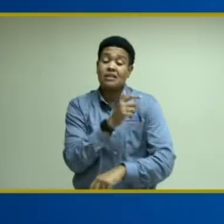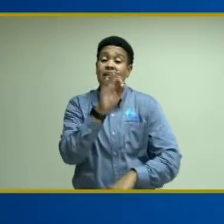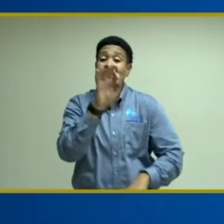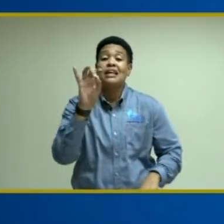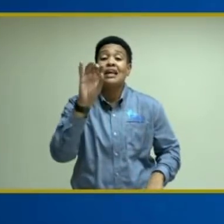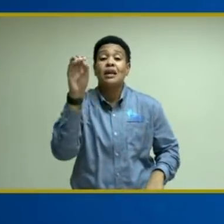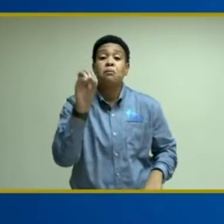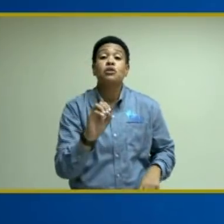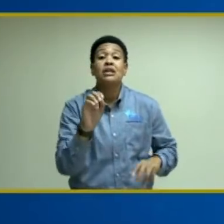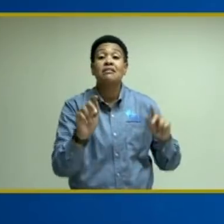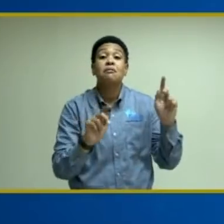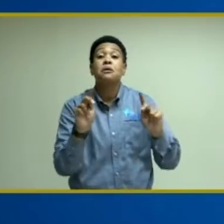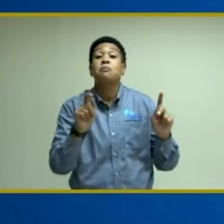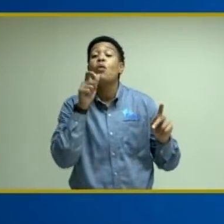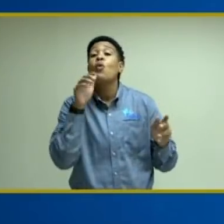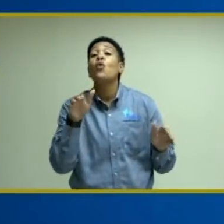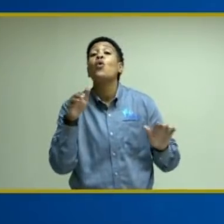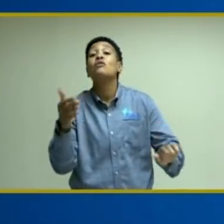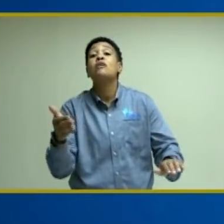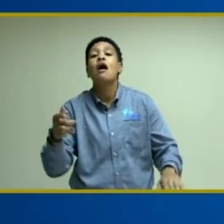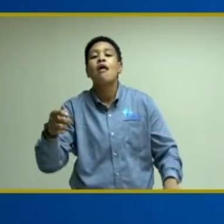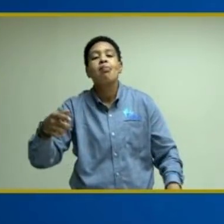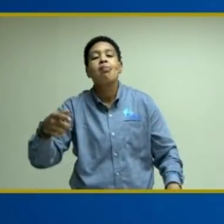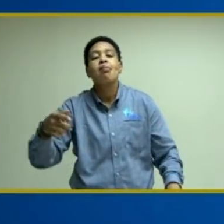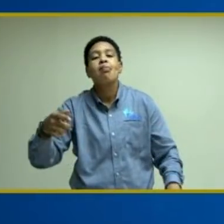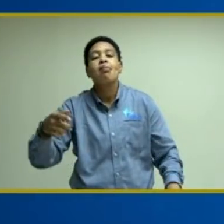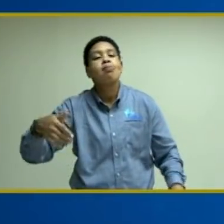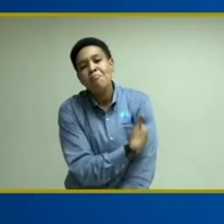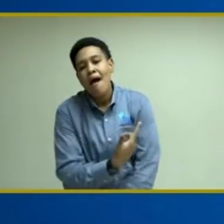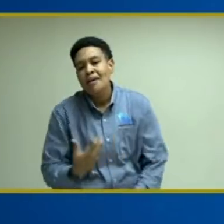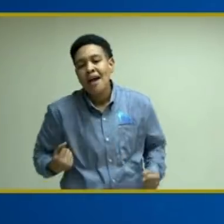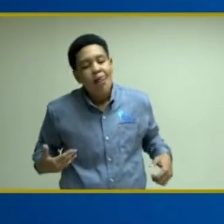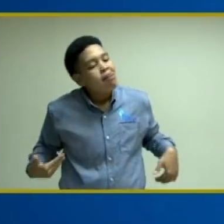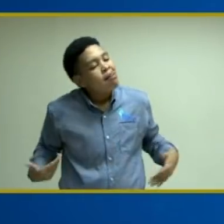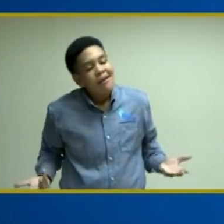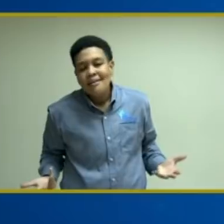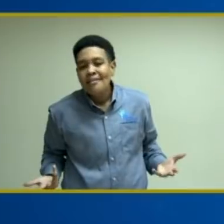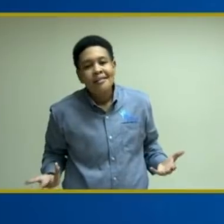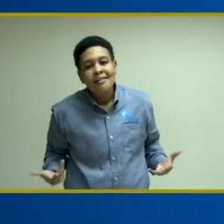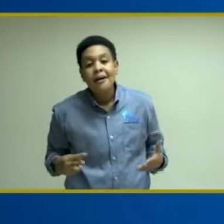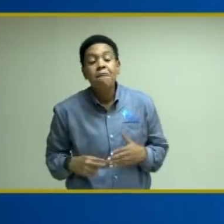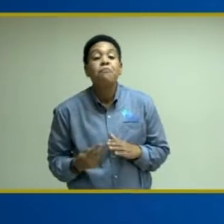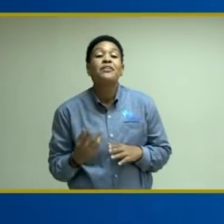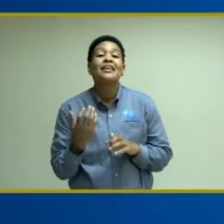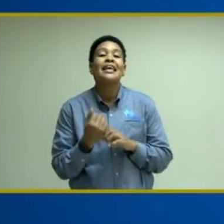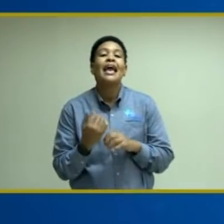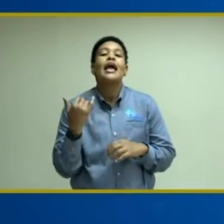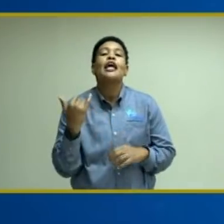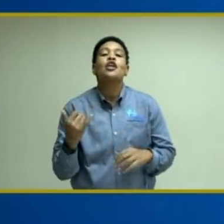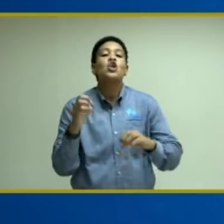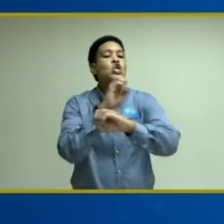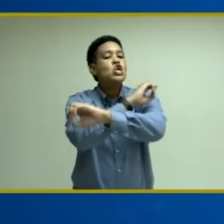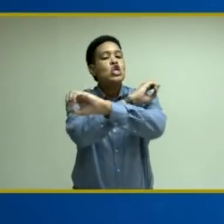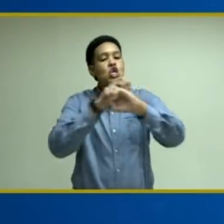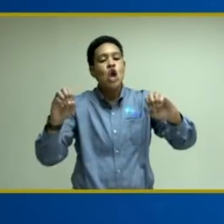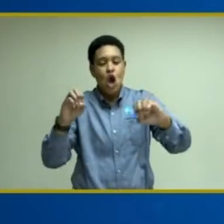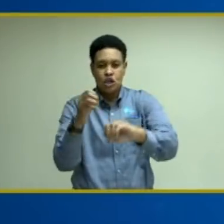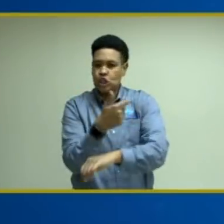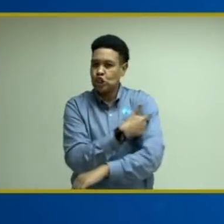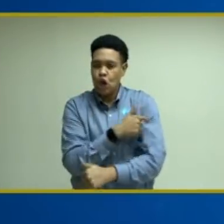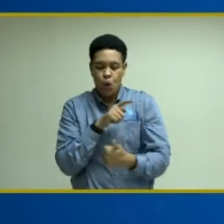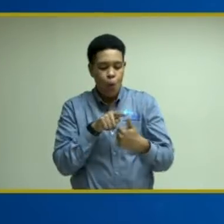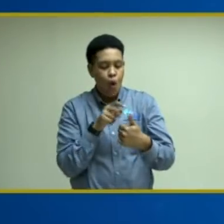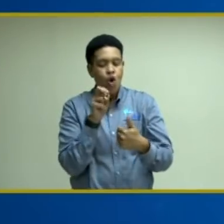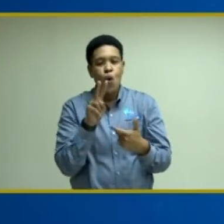of persons who have died are unvaccinated, meaning they have received no dose, neither first nor